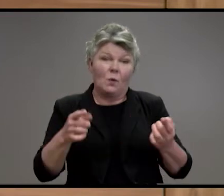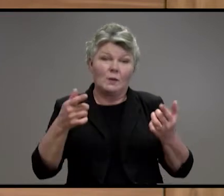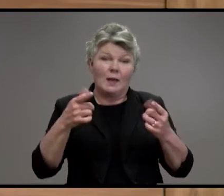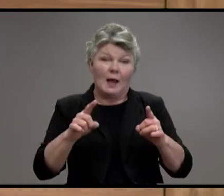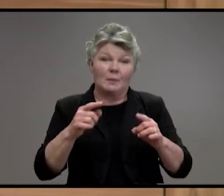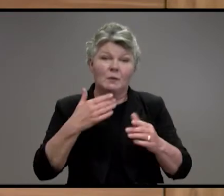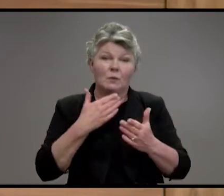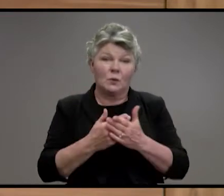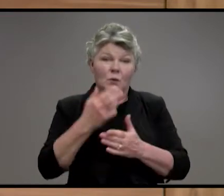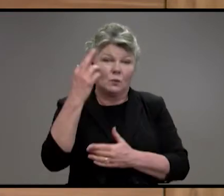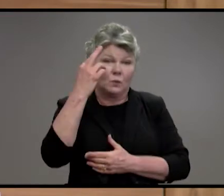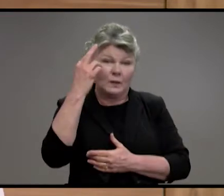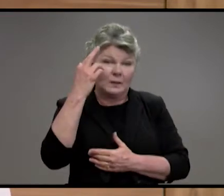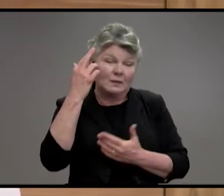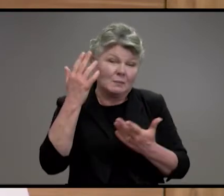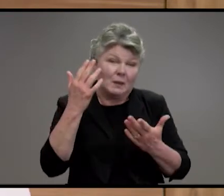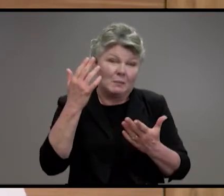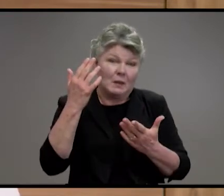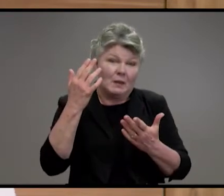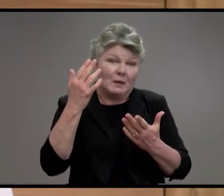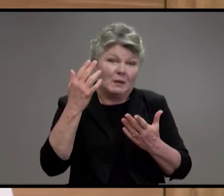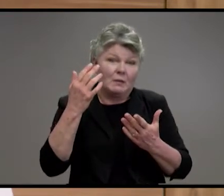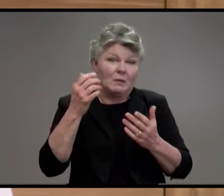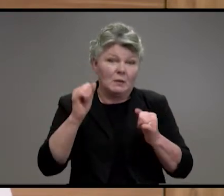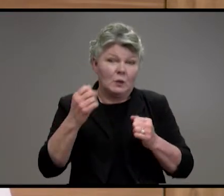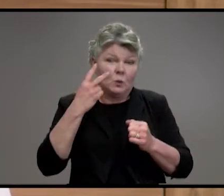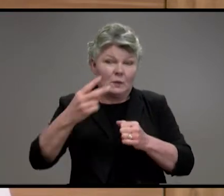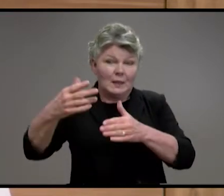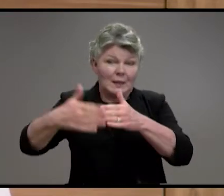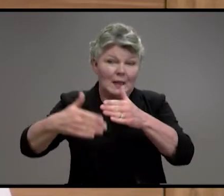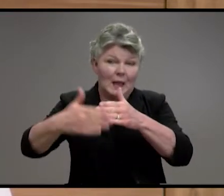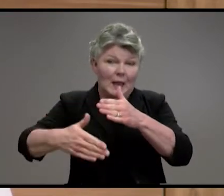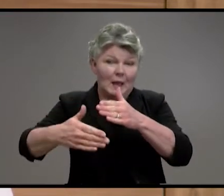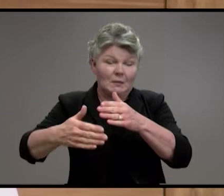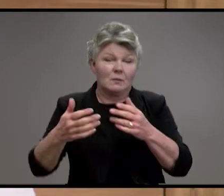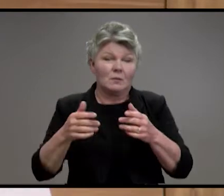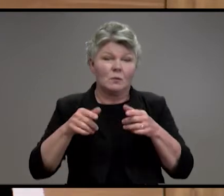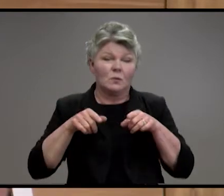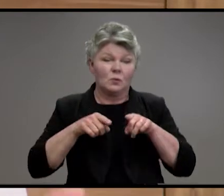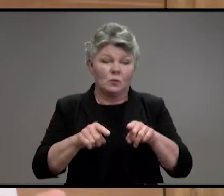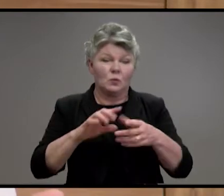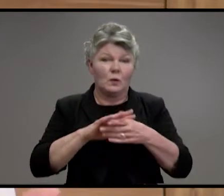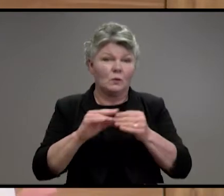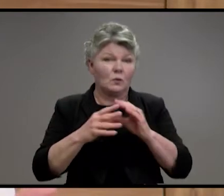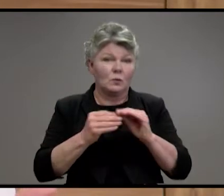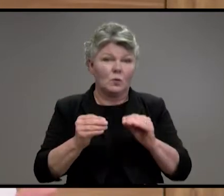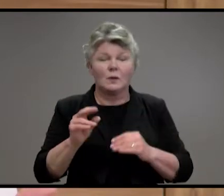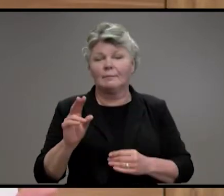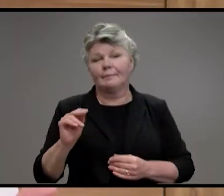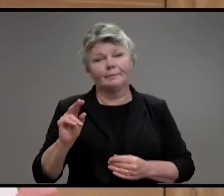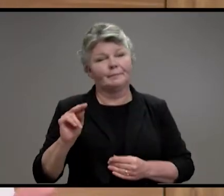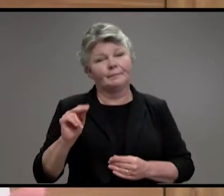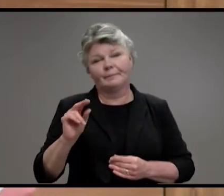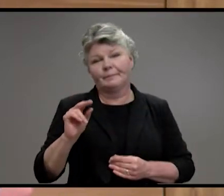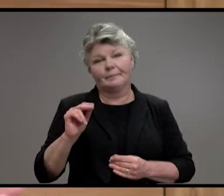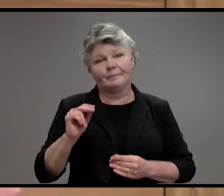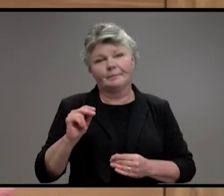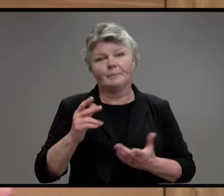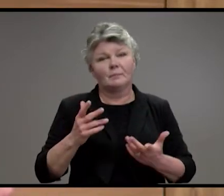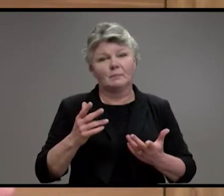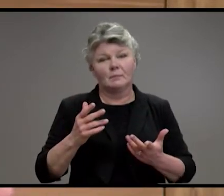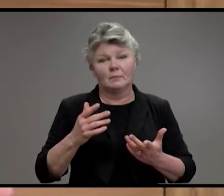able to see the ending while they are still at the beginning of the story? The ending is unexpected, and it feels